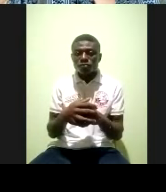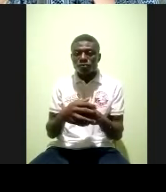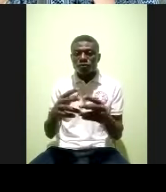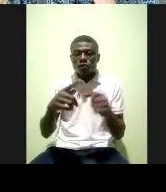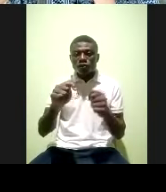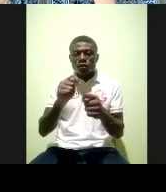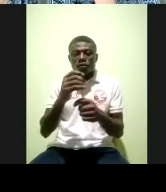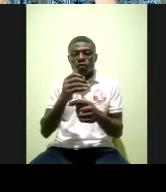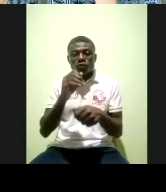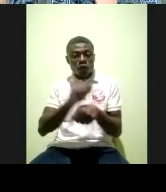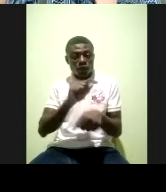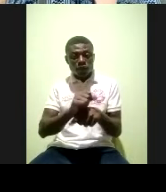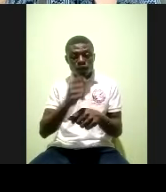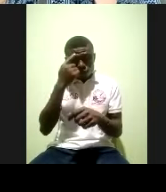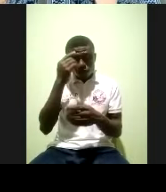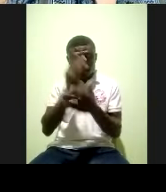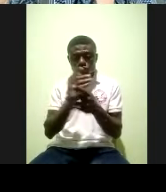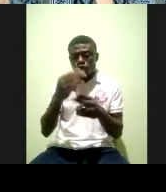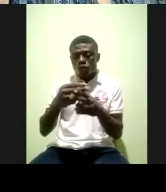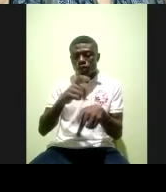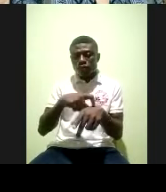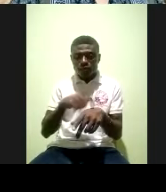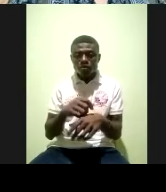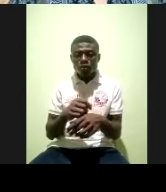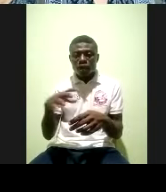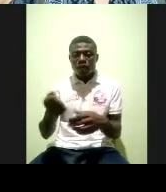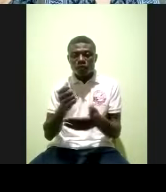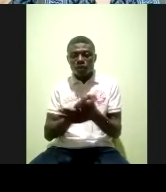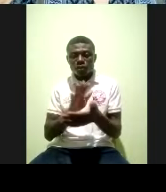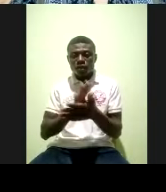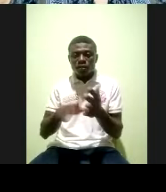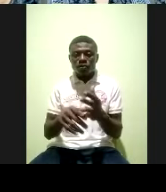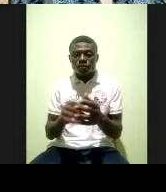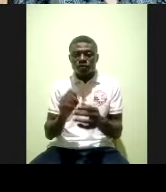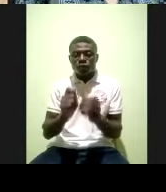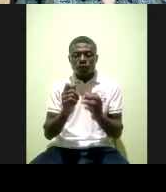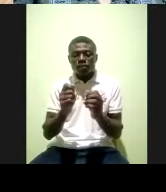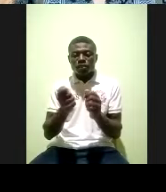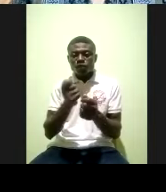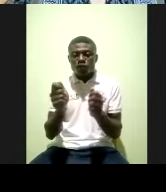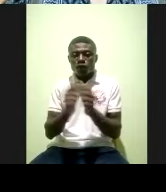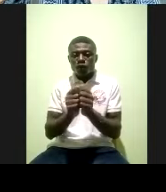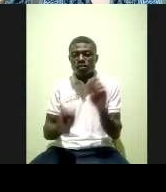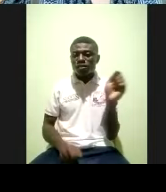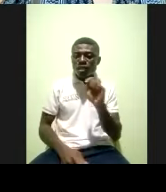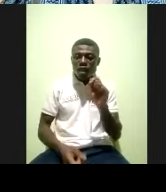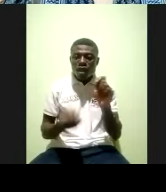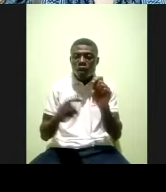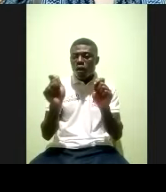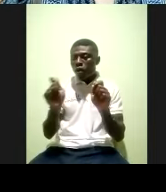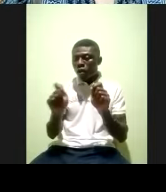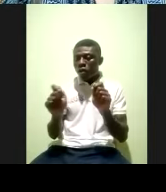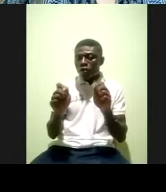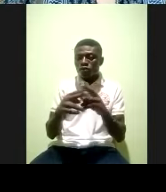exercise just for a few seconds. prepare to write. Which hand do you write with? Use the other one to copy